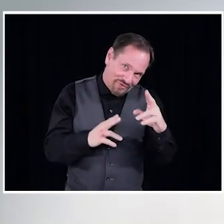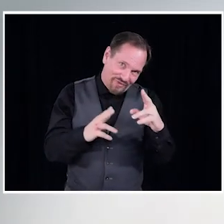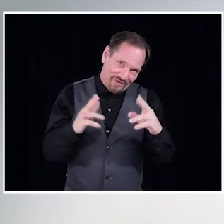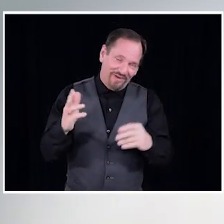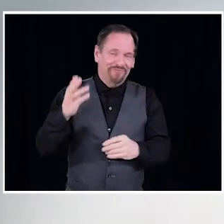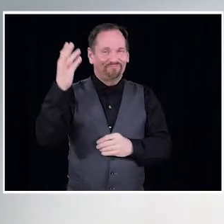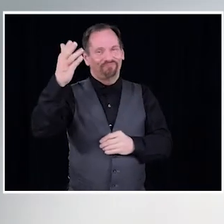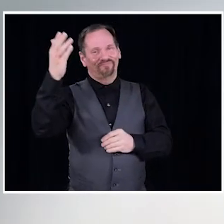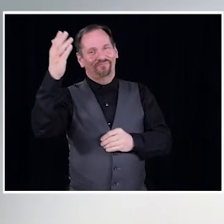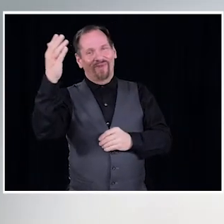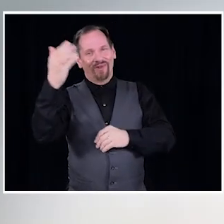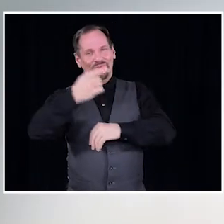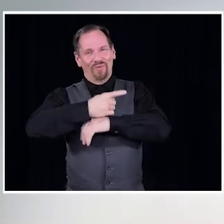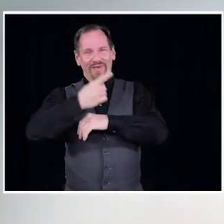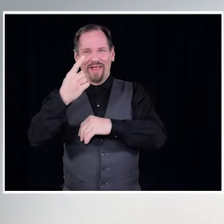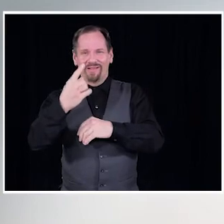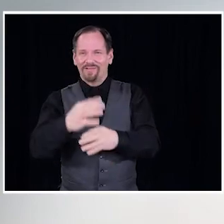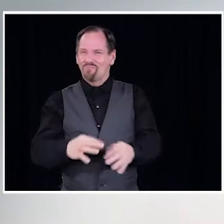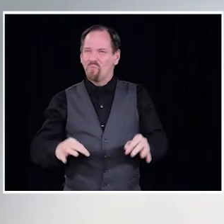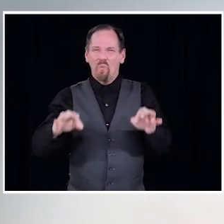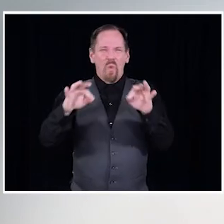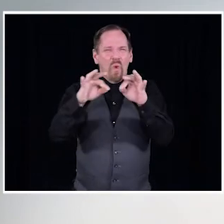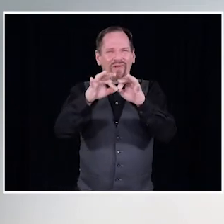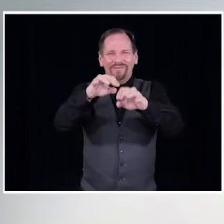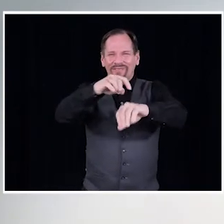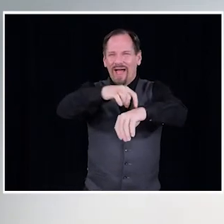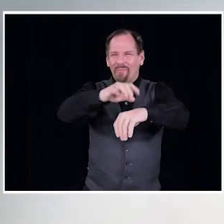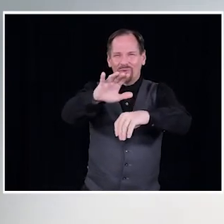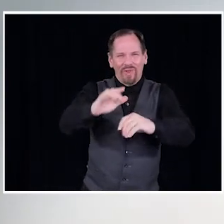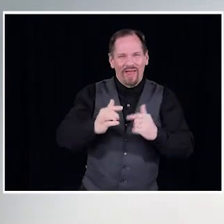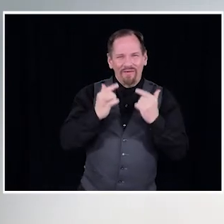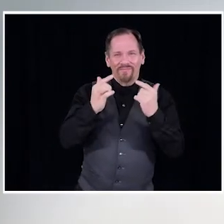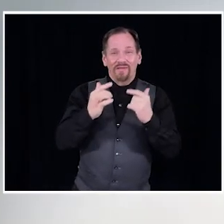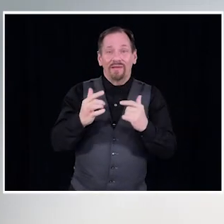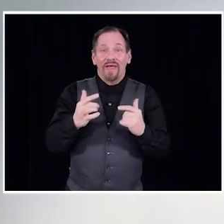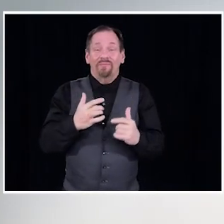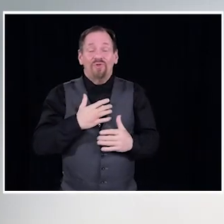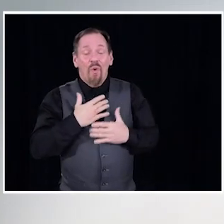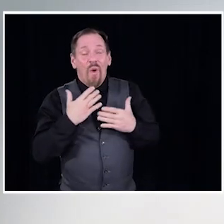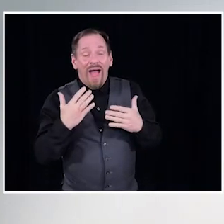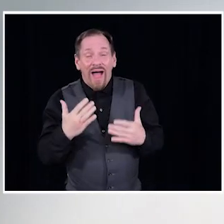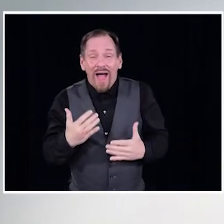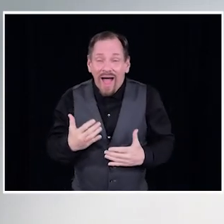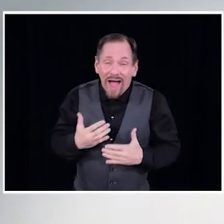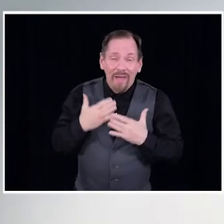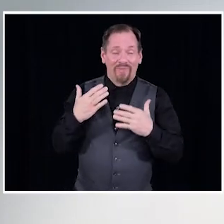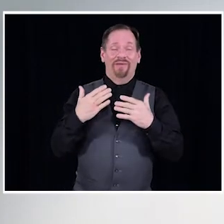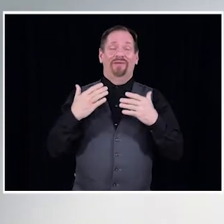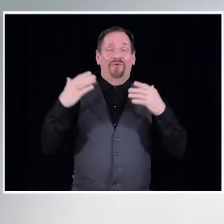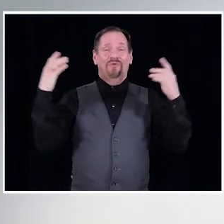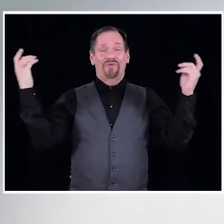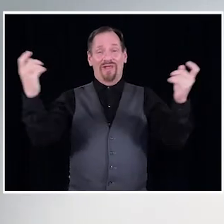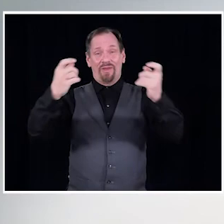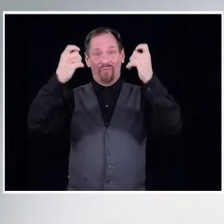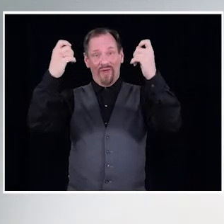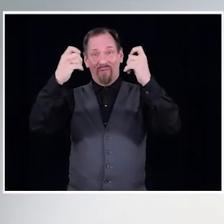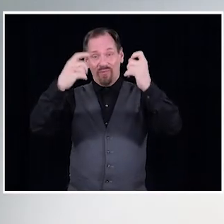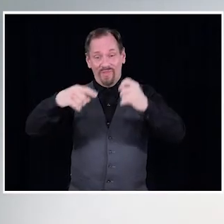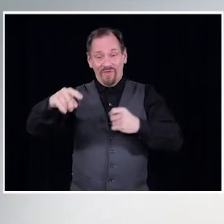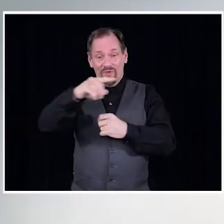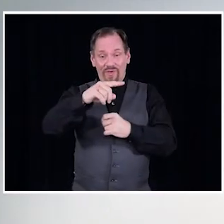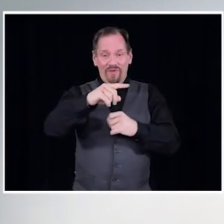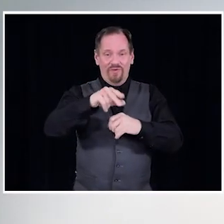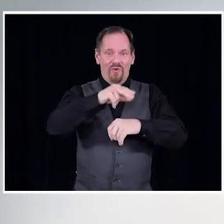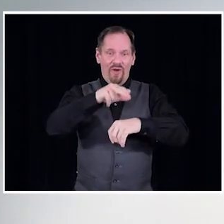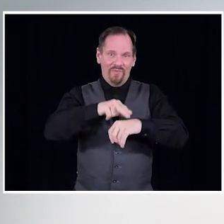of addressing you on the day of this critical milestone. I am so glad to celebrate with you. Now, usually we